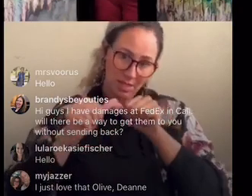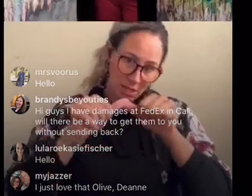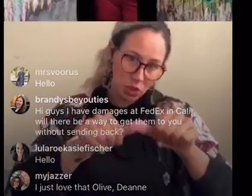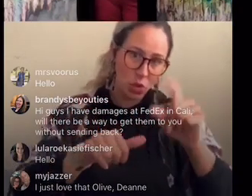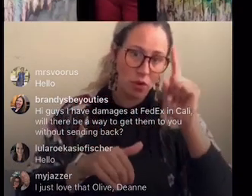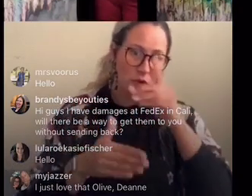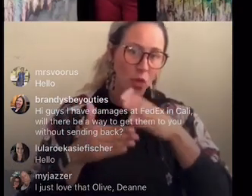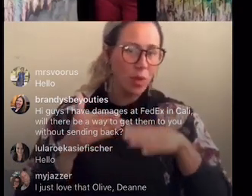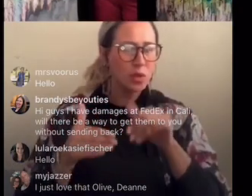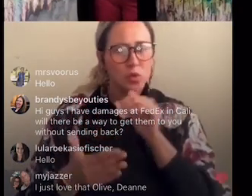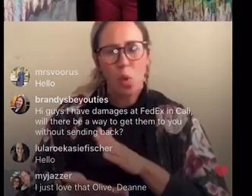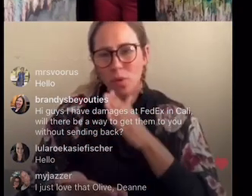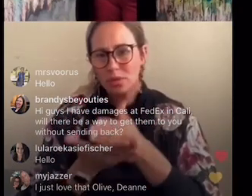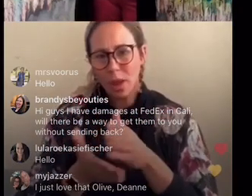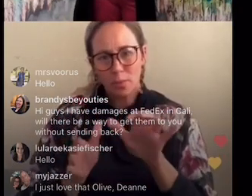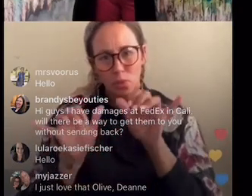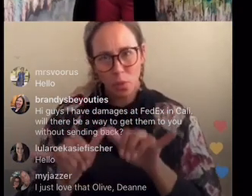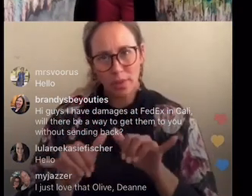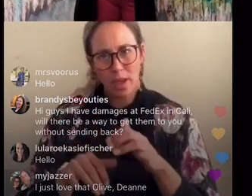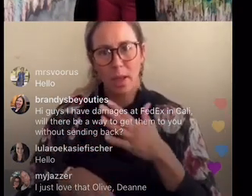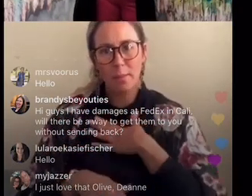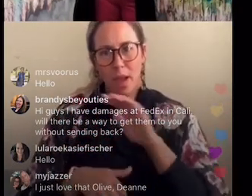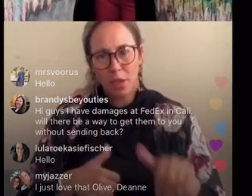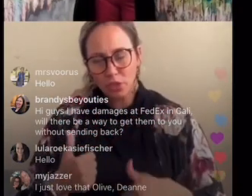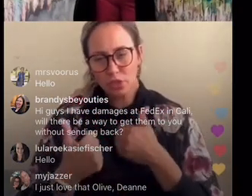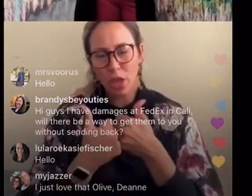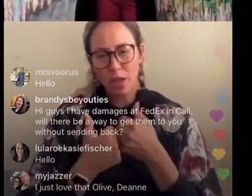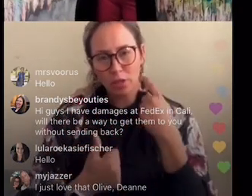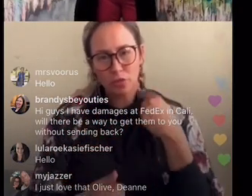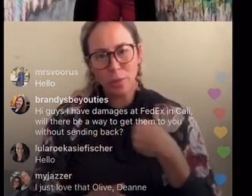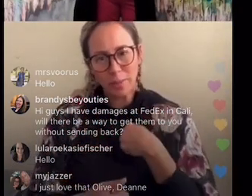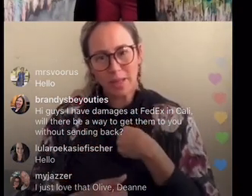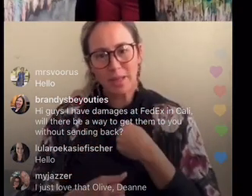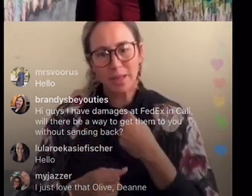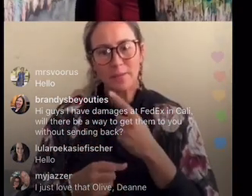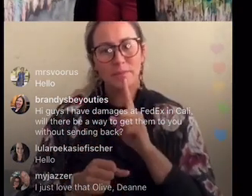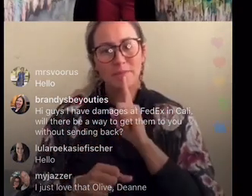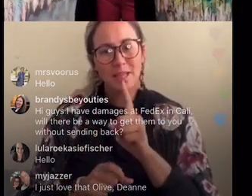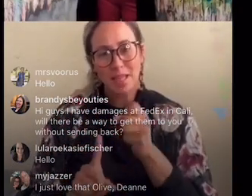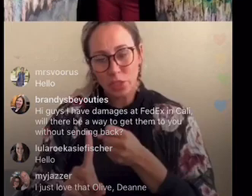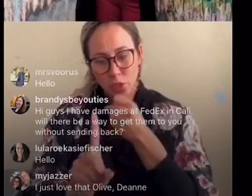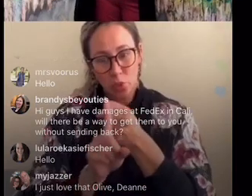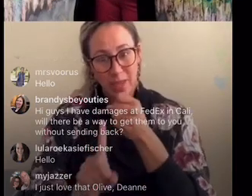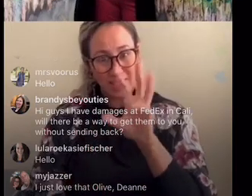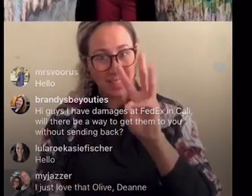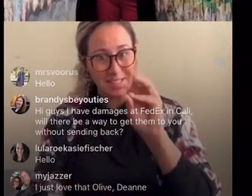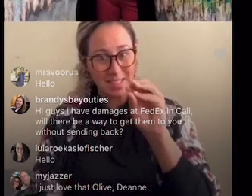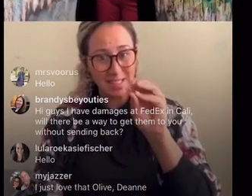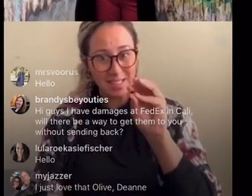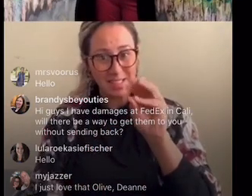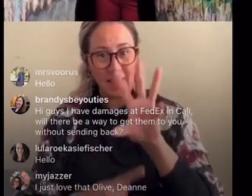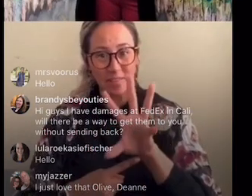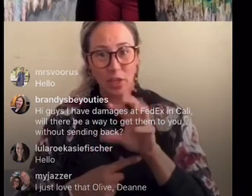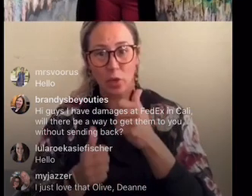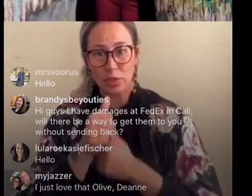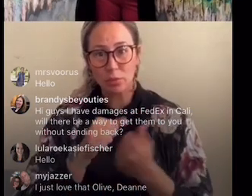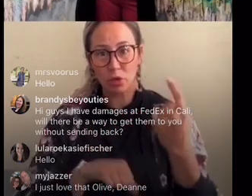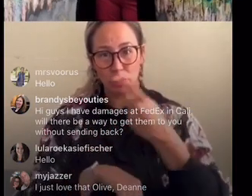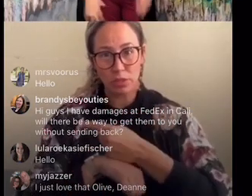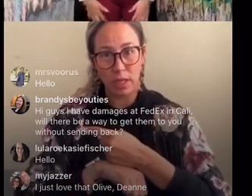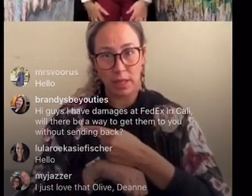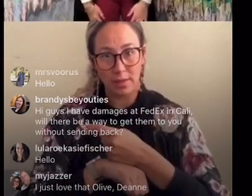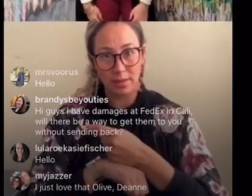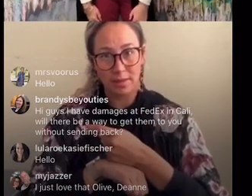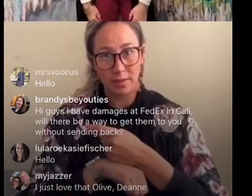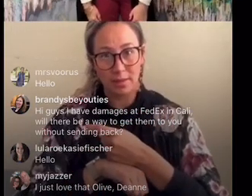that. My challenge for me is to make 60 videos a day. You guys, oh